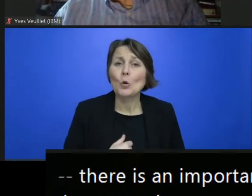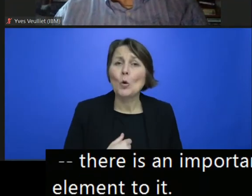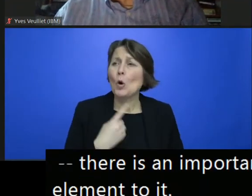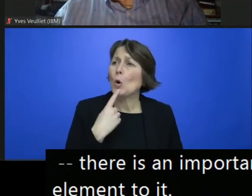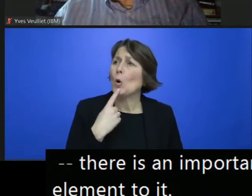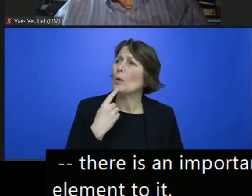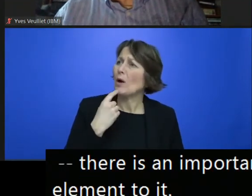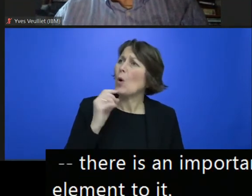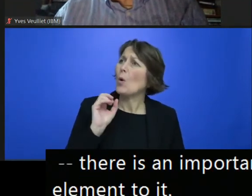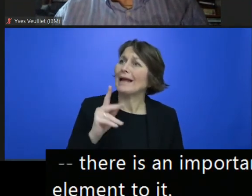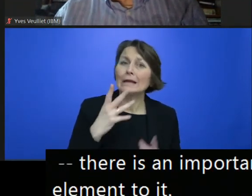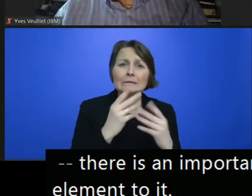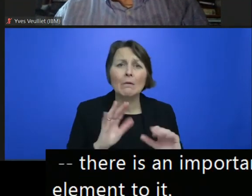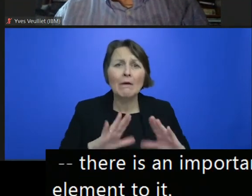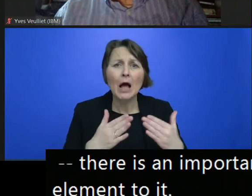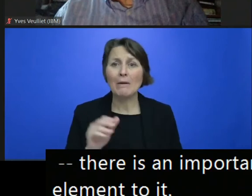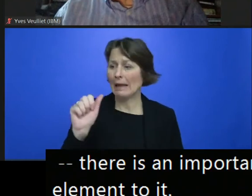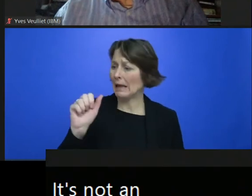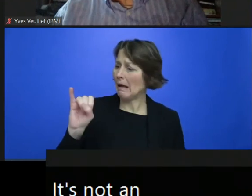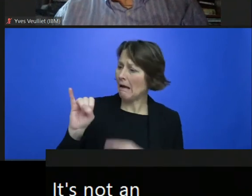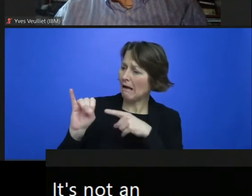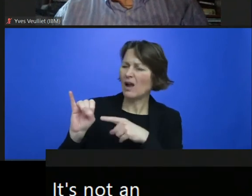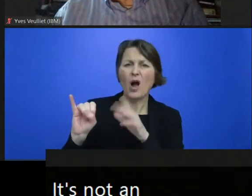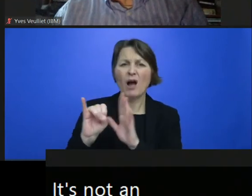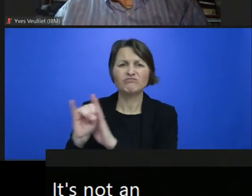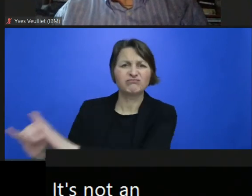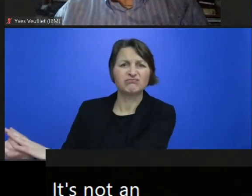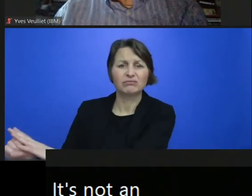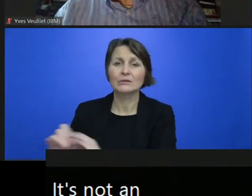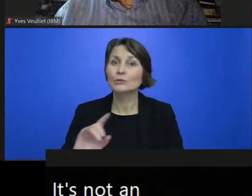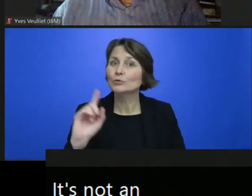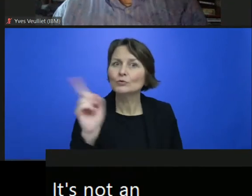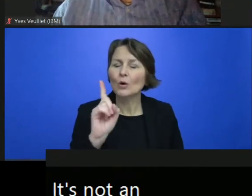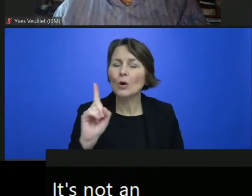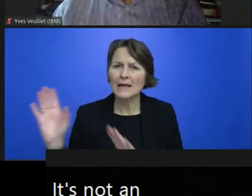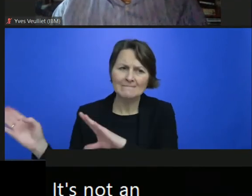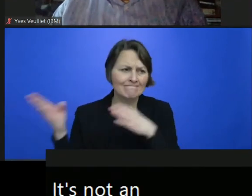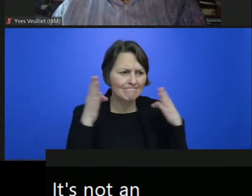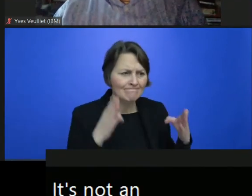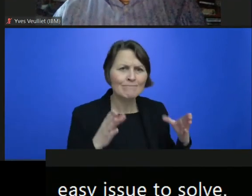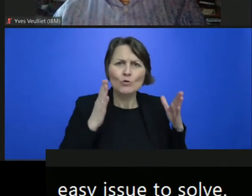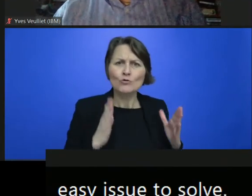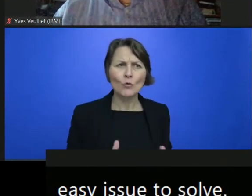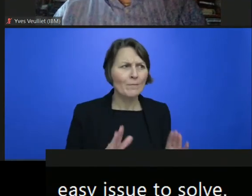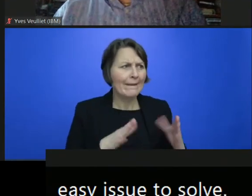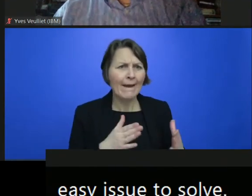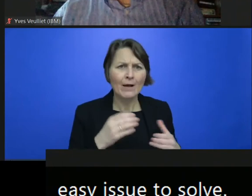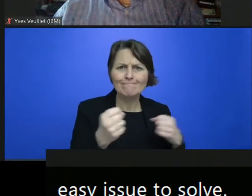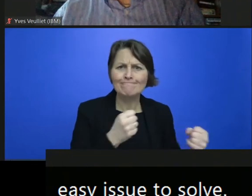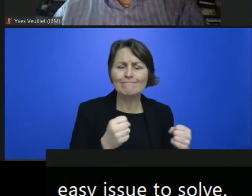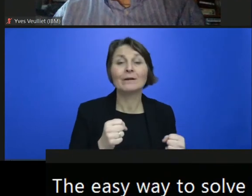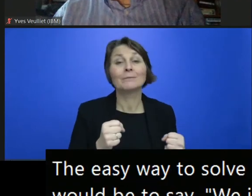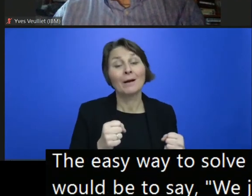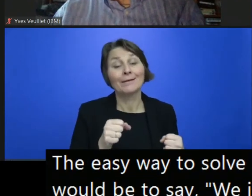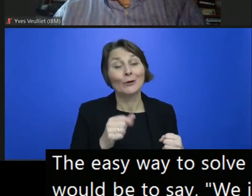intelligence-based recruitment software, and you go back to human-based recruitment, which of course we also know it also has its bias, but okay.